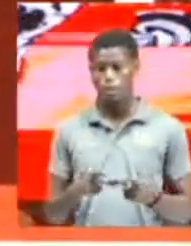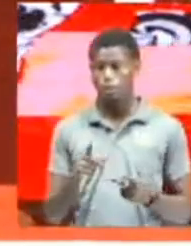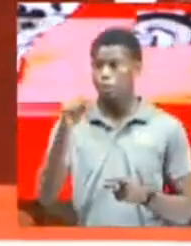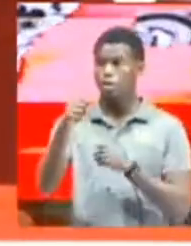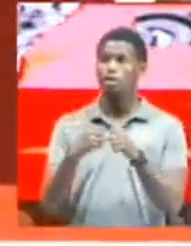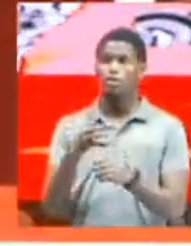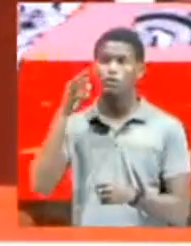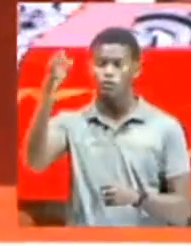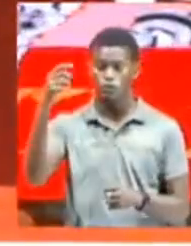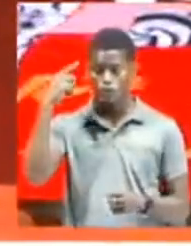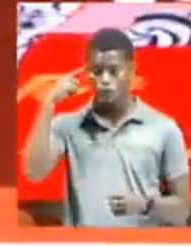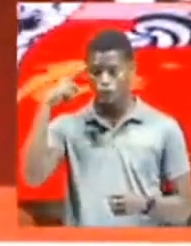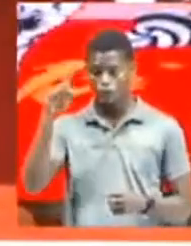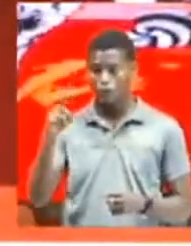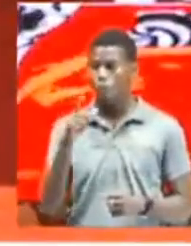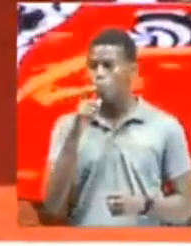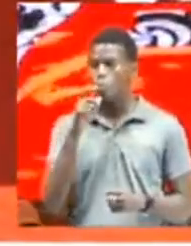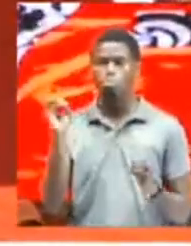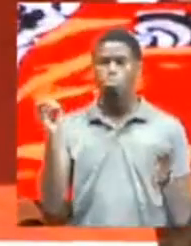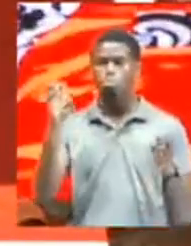uneducated.